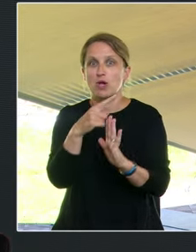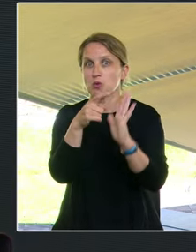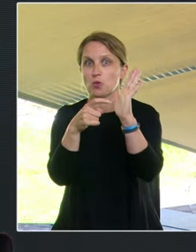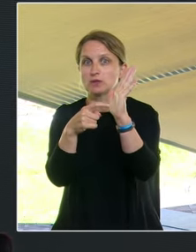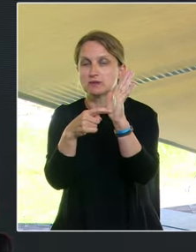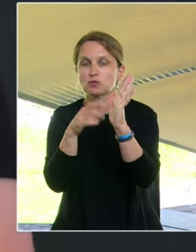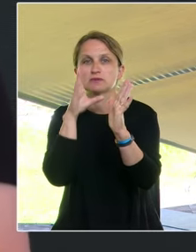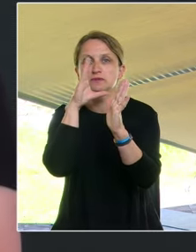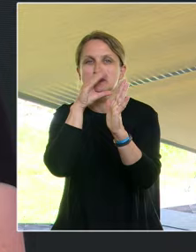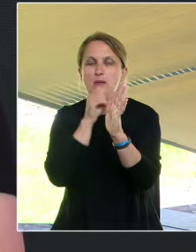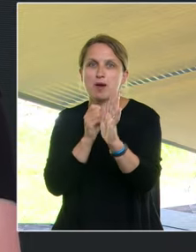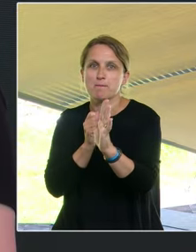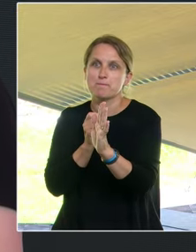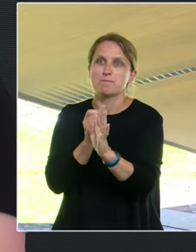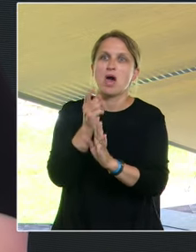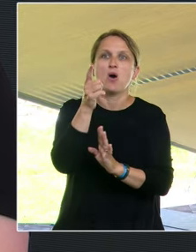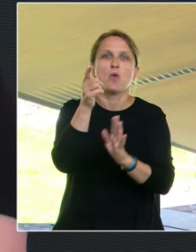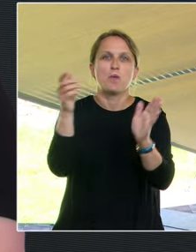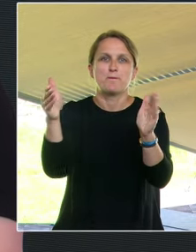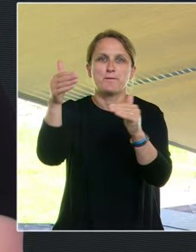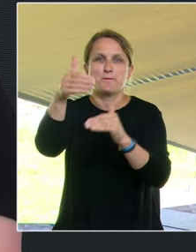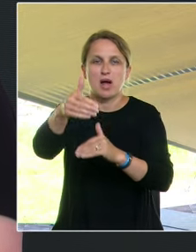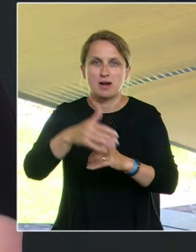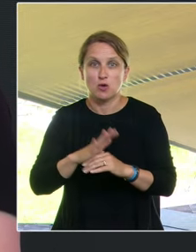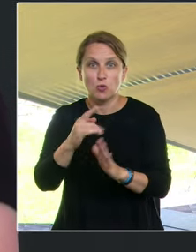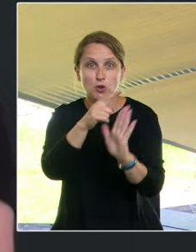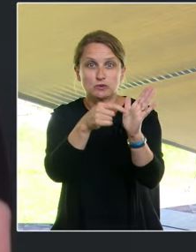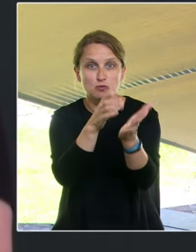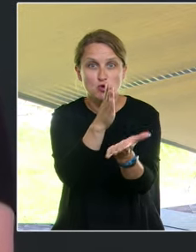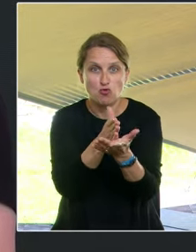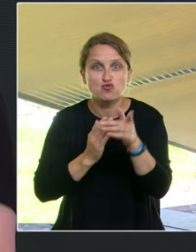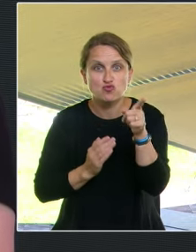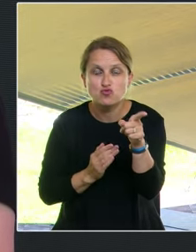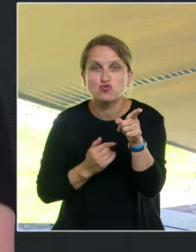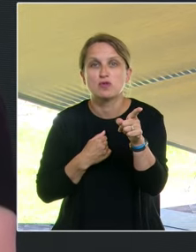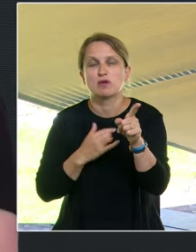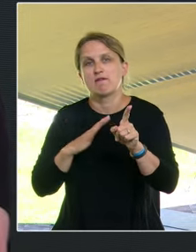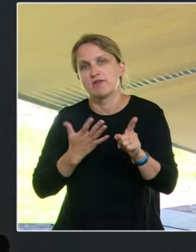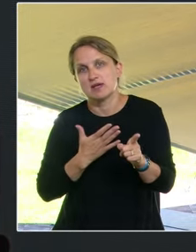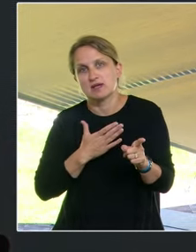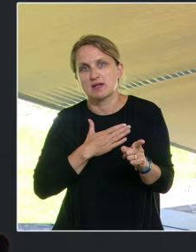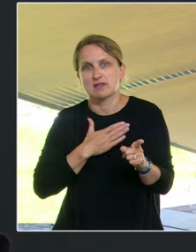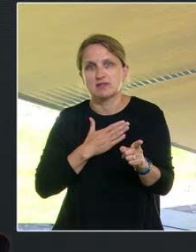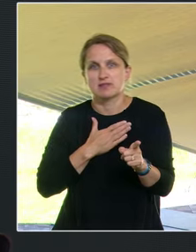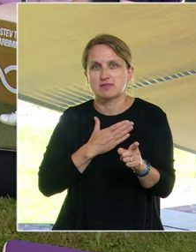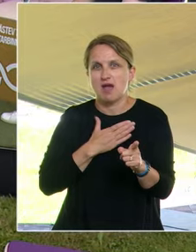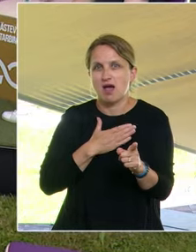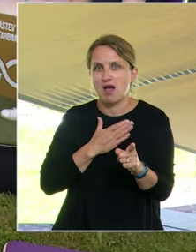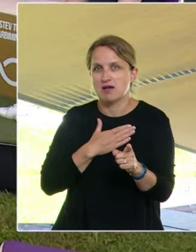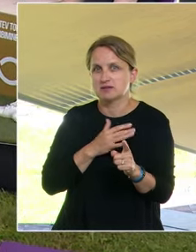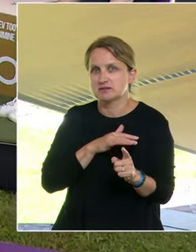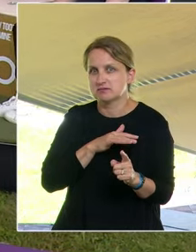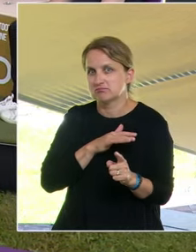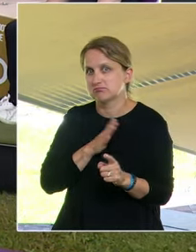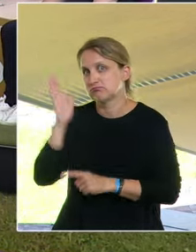throw of the ball. So how the ball works is that if you do have a question or if you want to attack us, as one of my